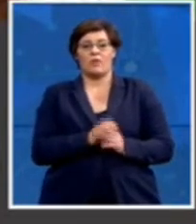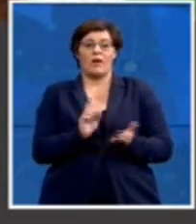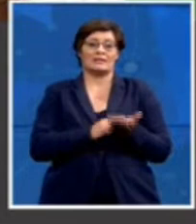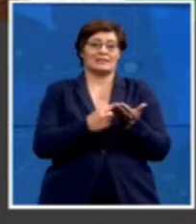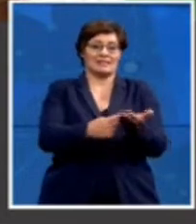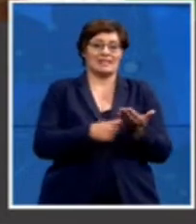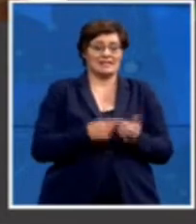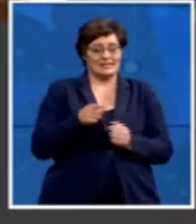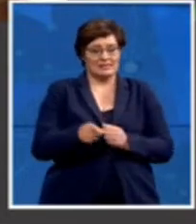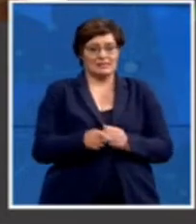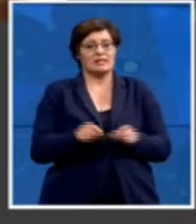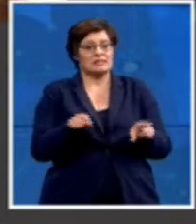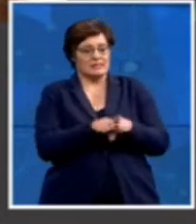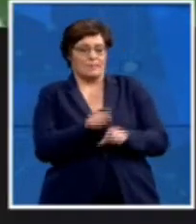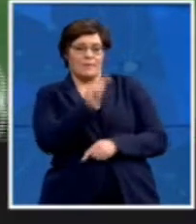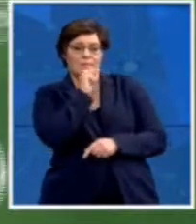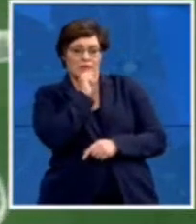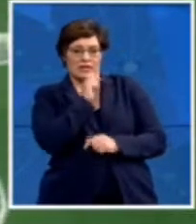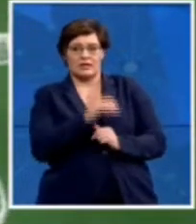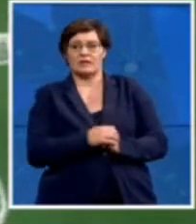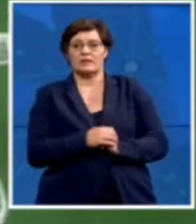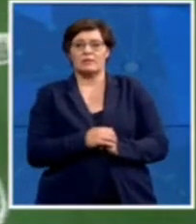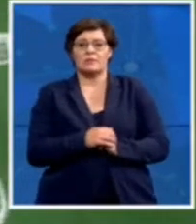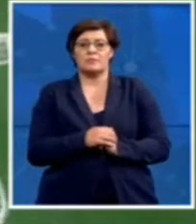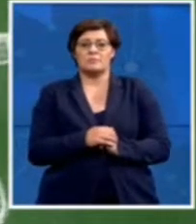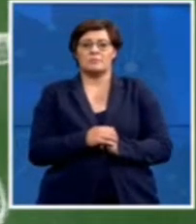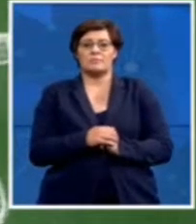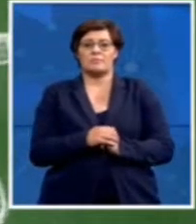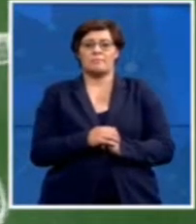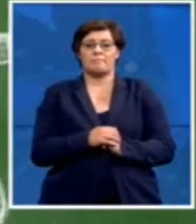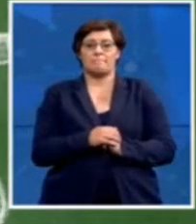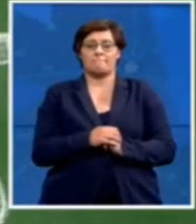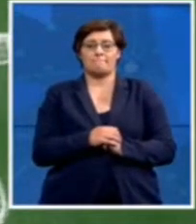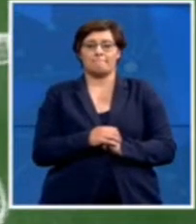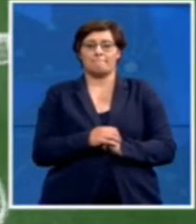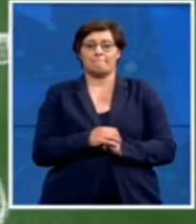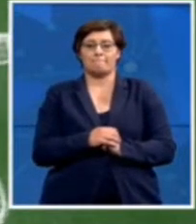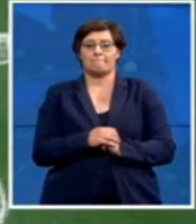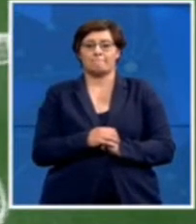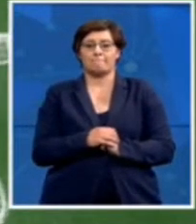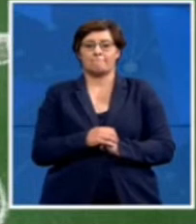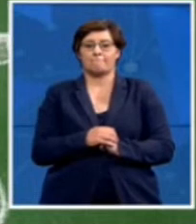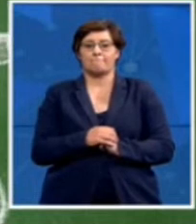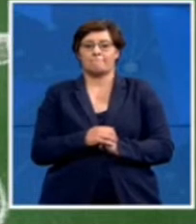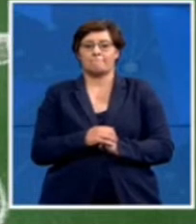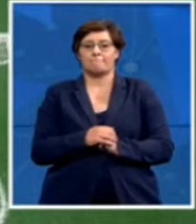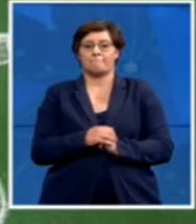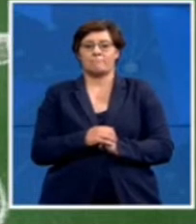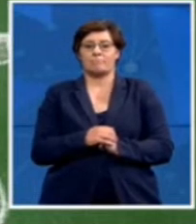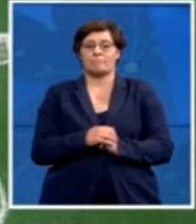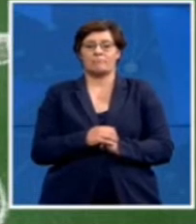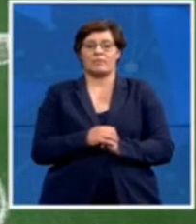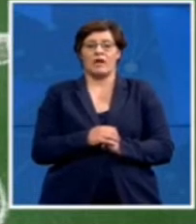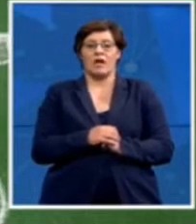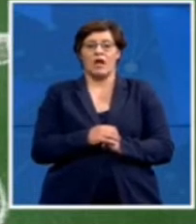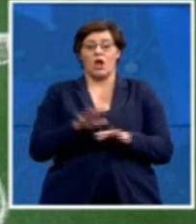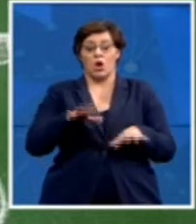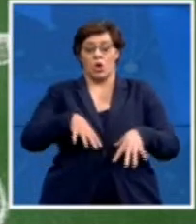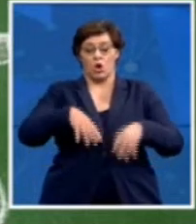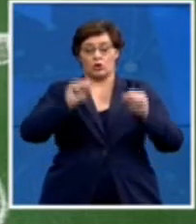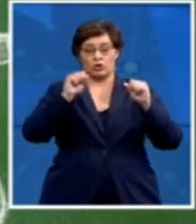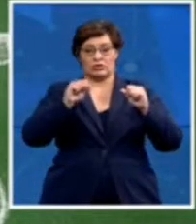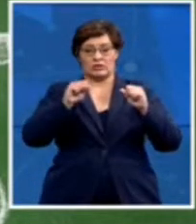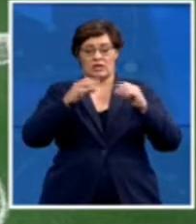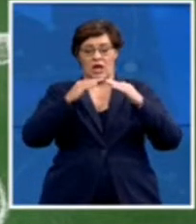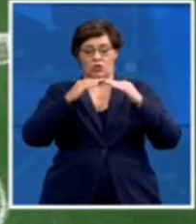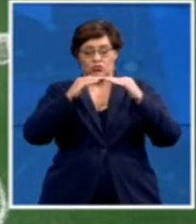that we will reduce our load shedding stage to level 2 by